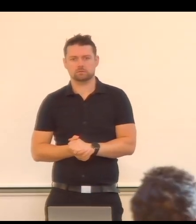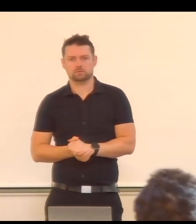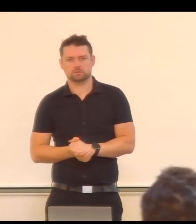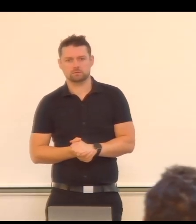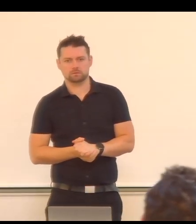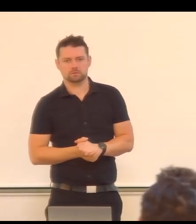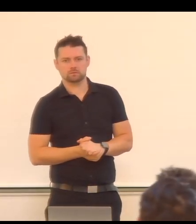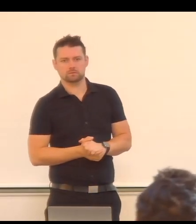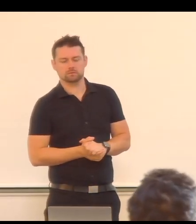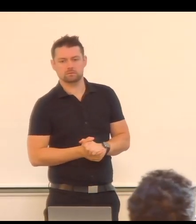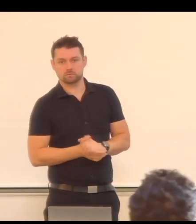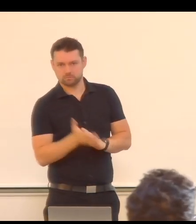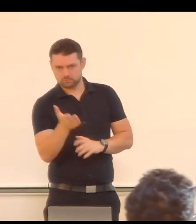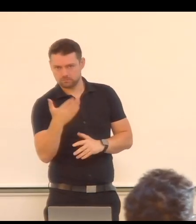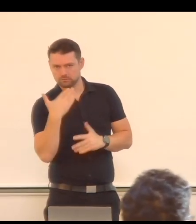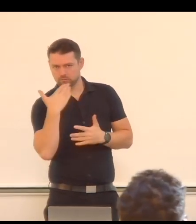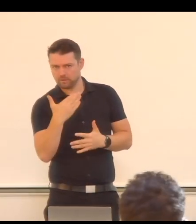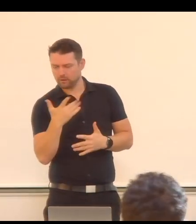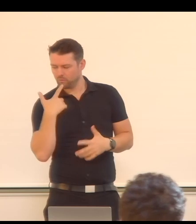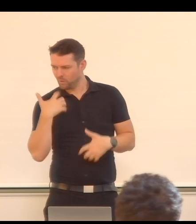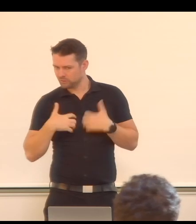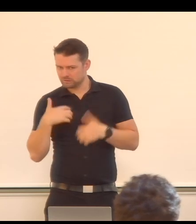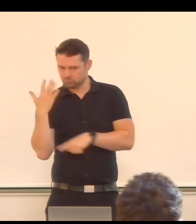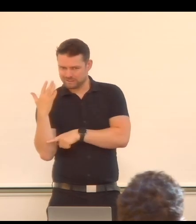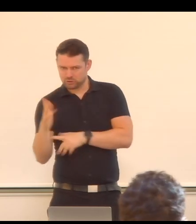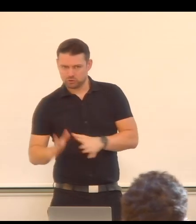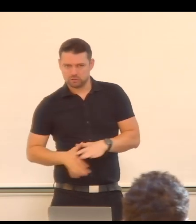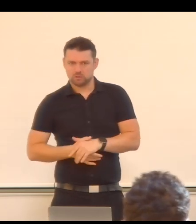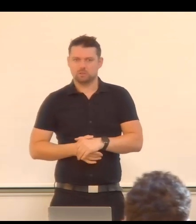Yeah. Thank you, Bill, for a very interesting presentation.